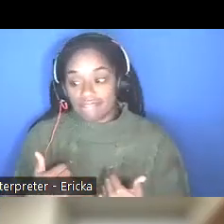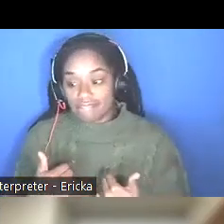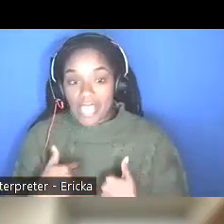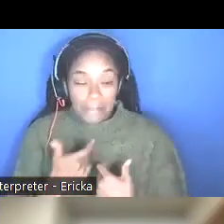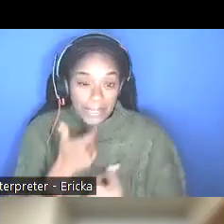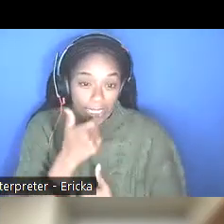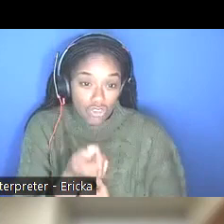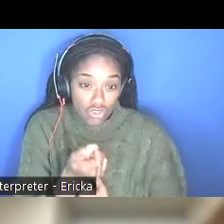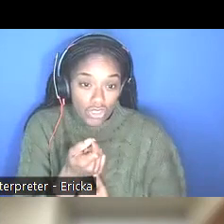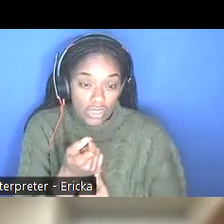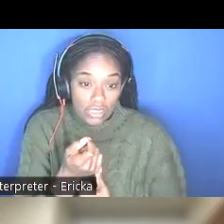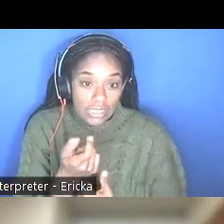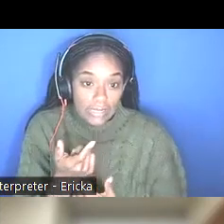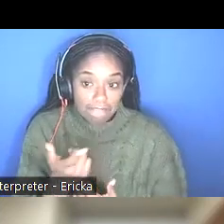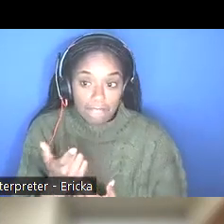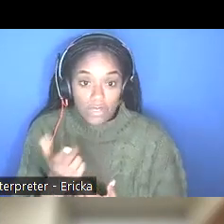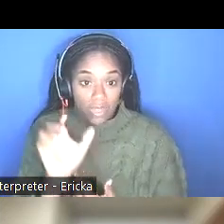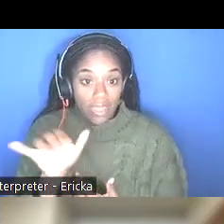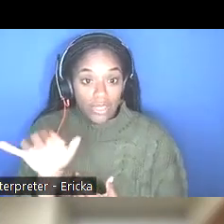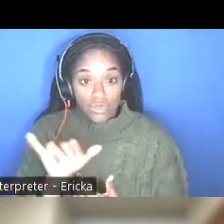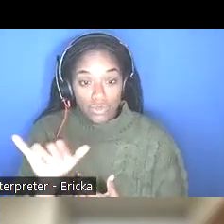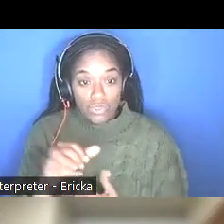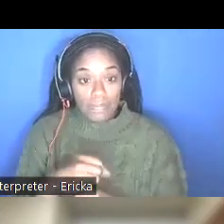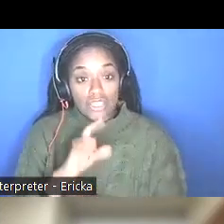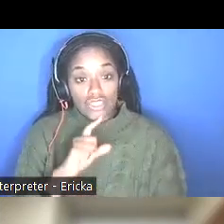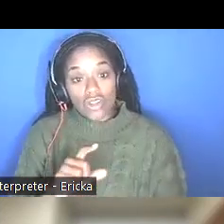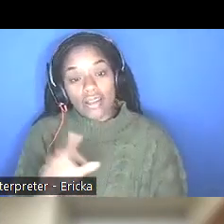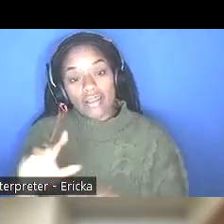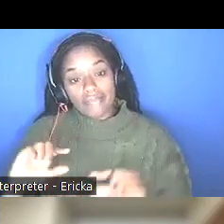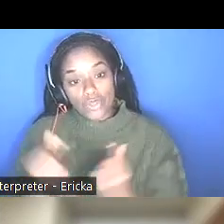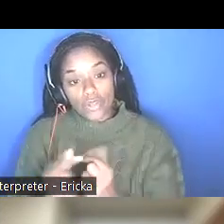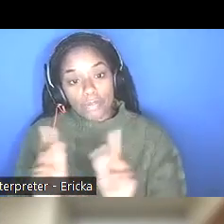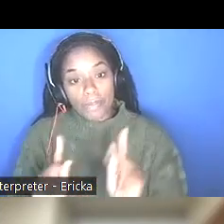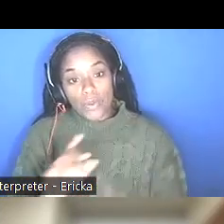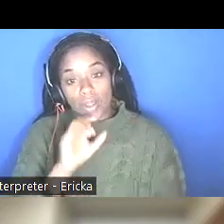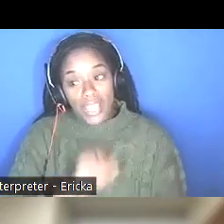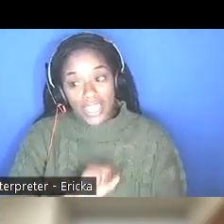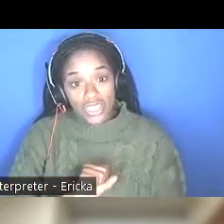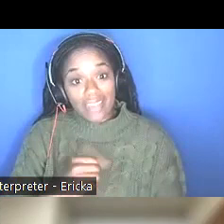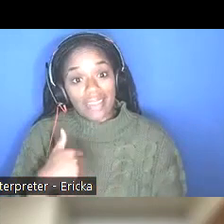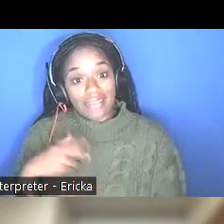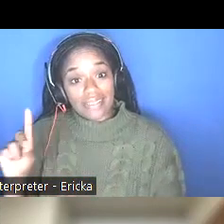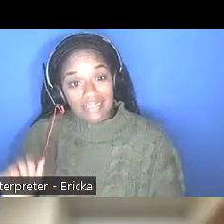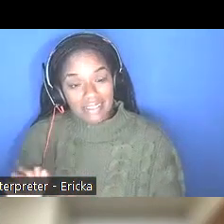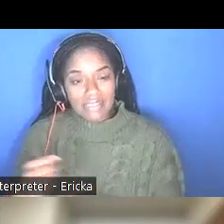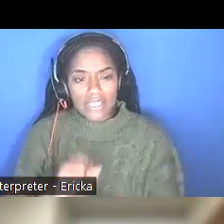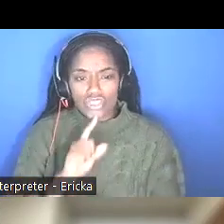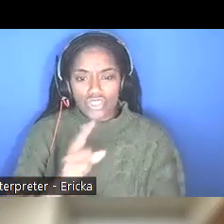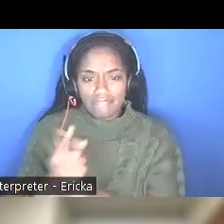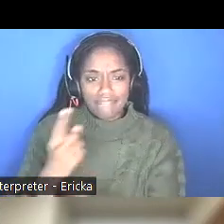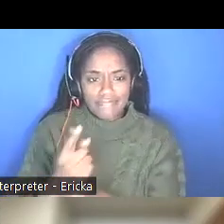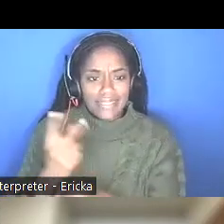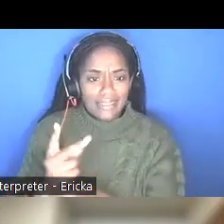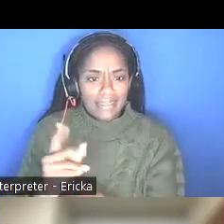interested in bringing to the table, making sure our aging population with disabilities are also properly taken care of. And as a chair, I